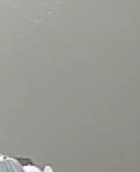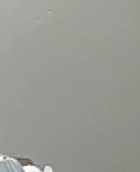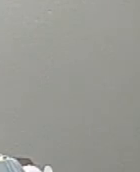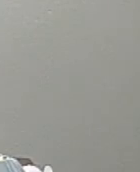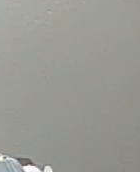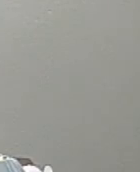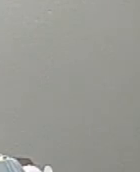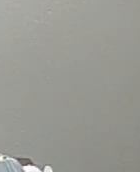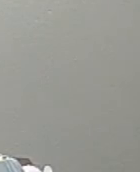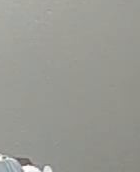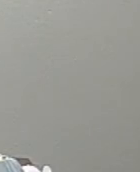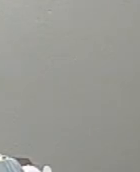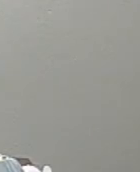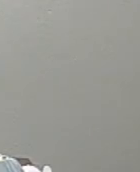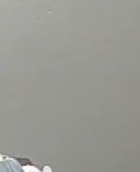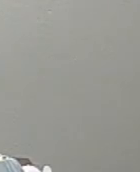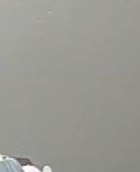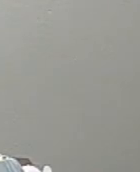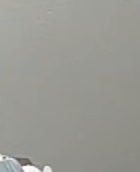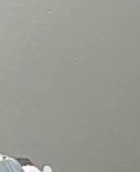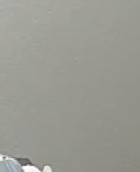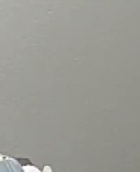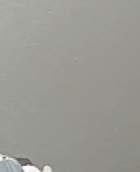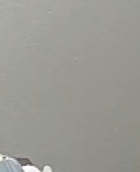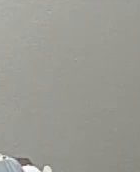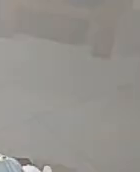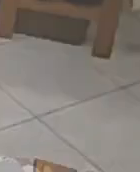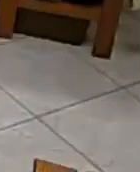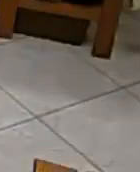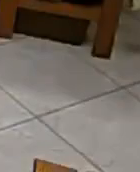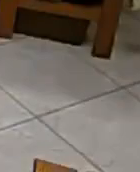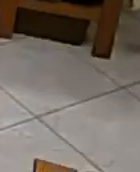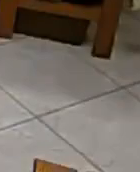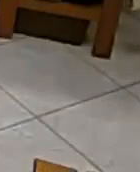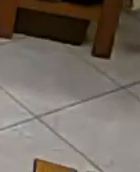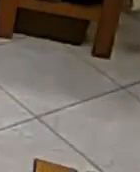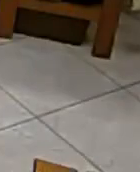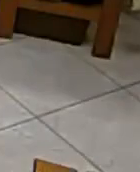for the, you know, restoration so we could have service in there. Praise the Lord to everyone.